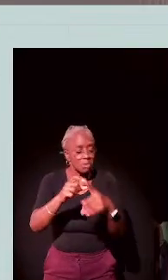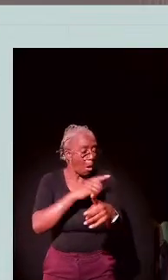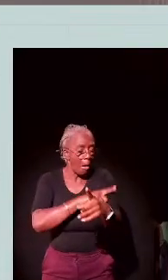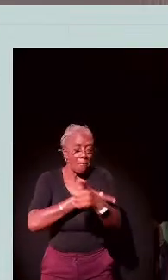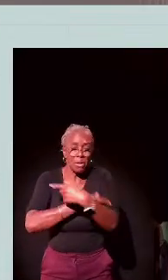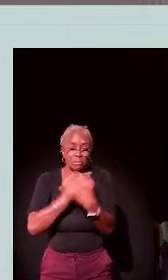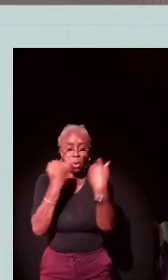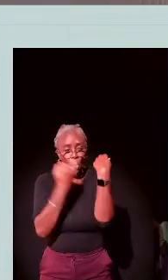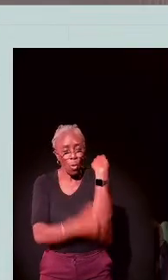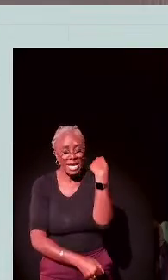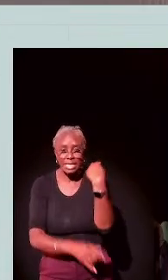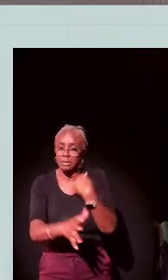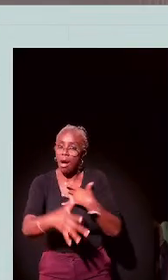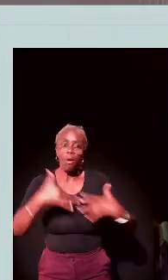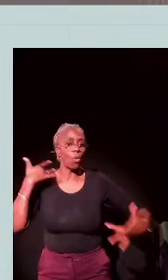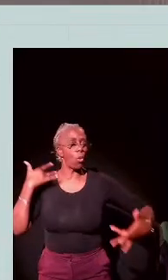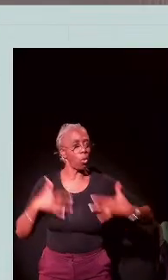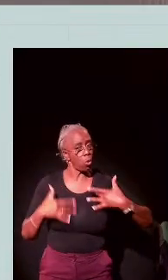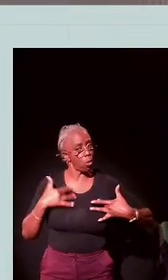quite interesting.